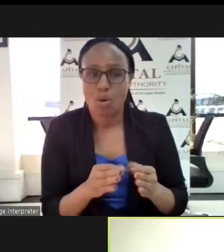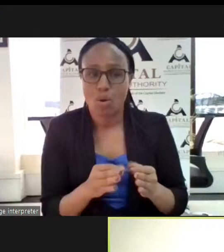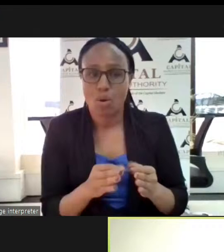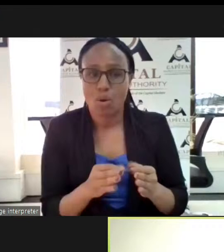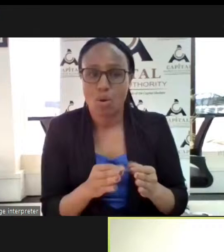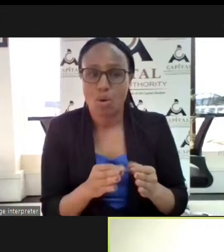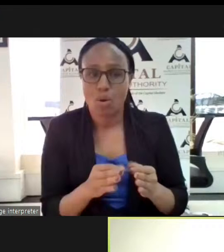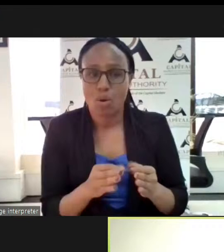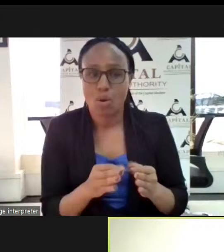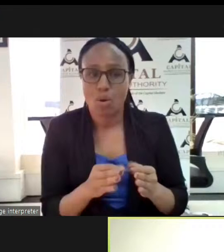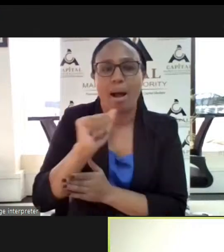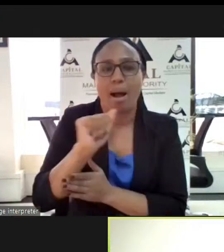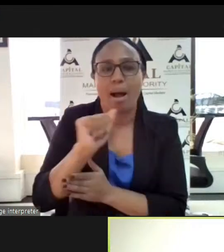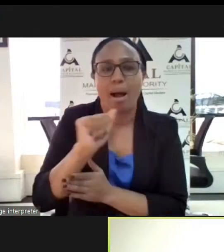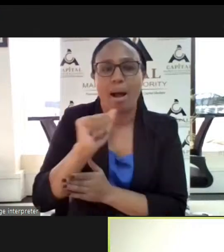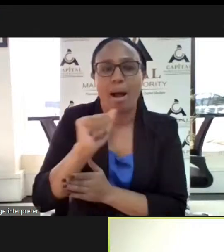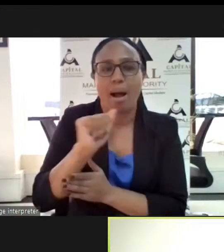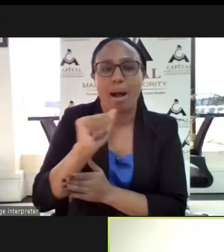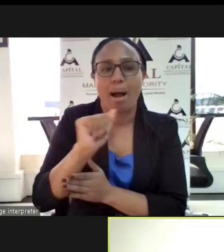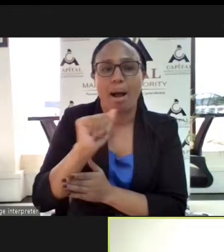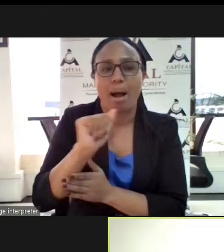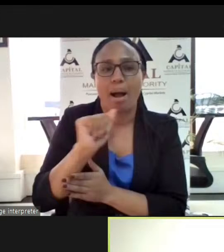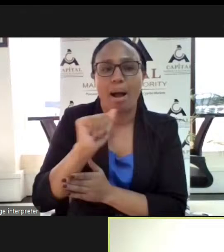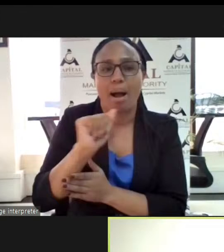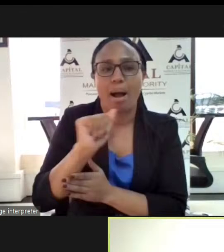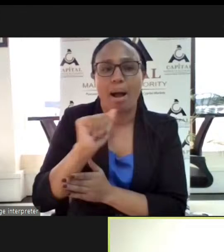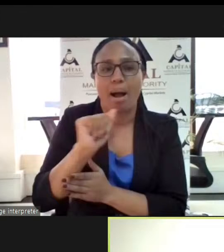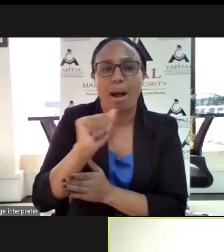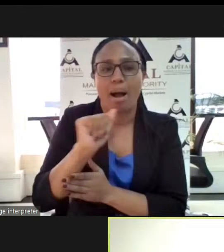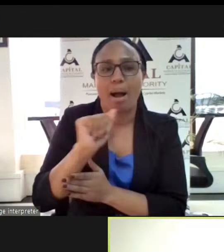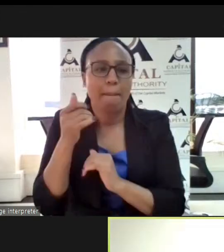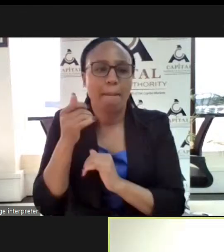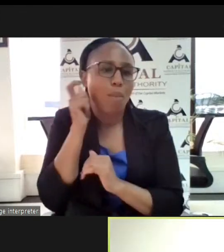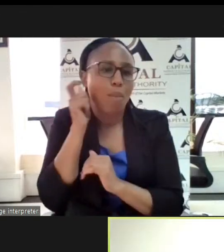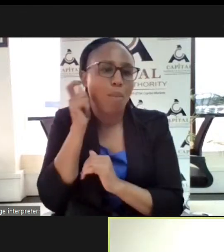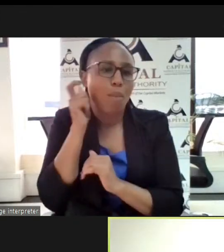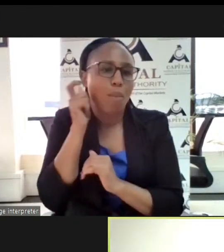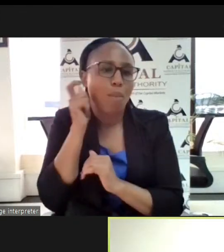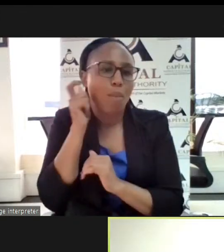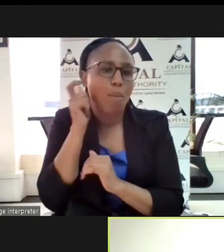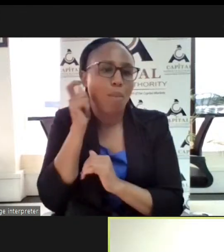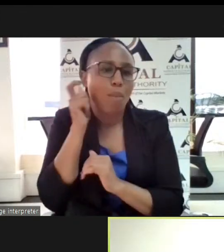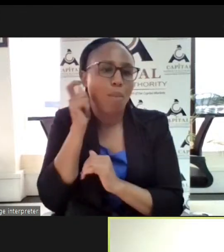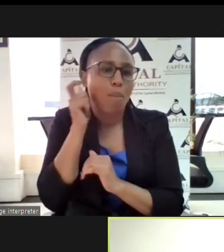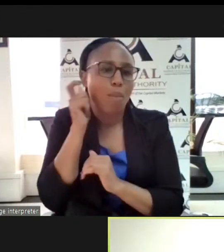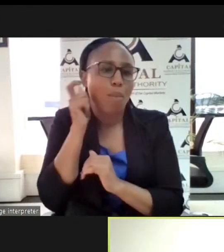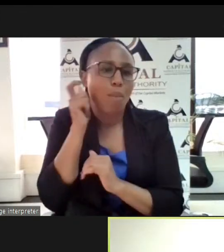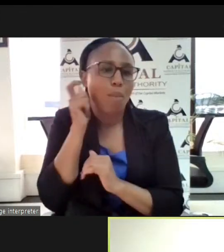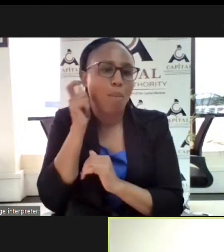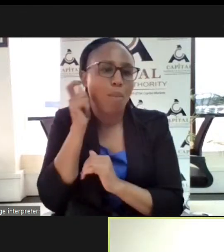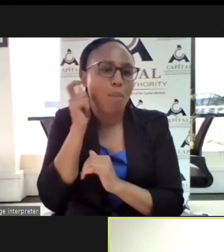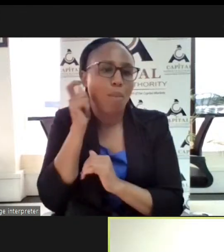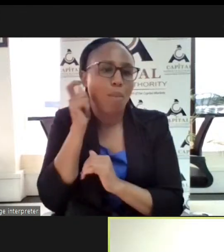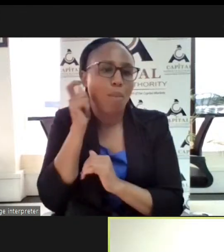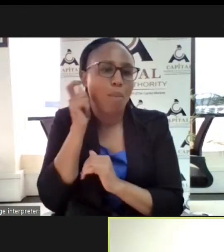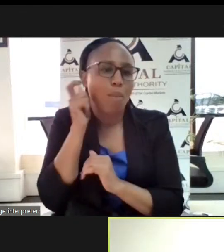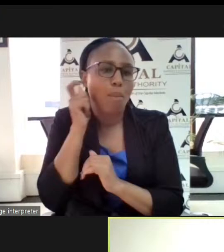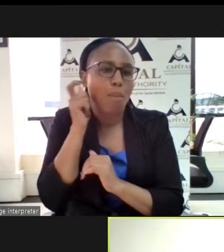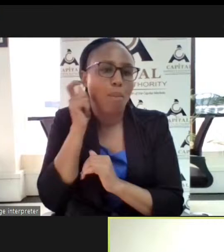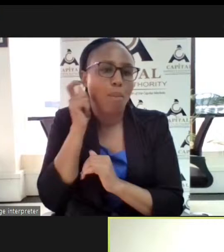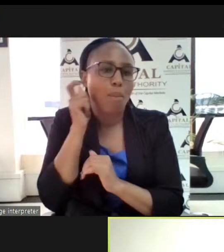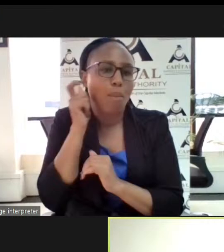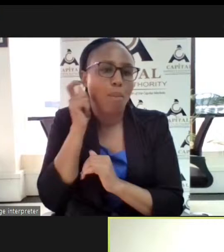app, someone is able to access the mobile apps of the brokers to be able to then initiate the process